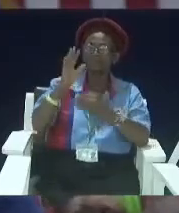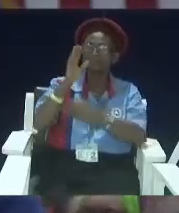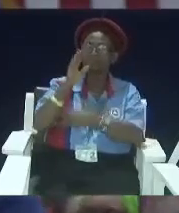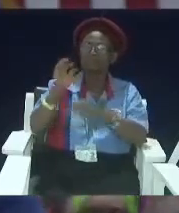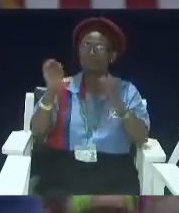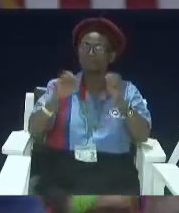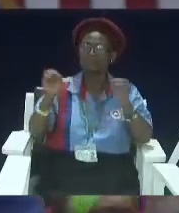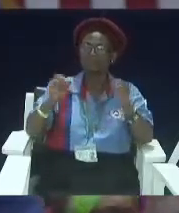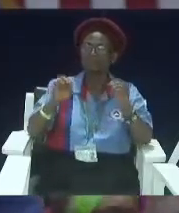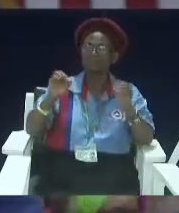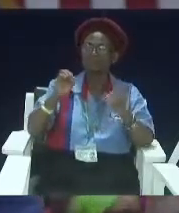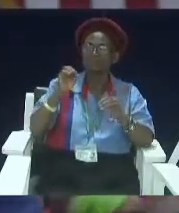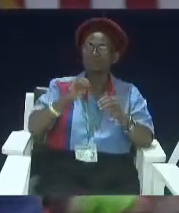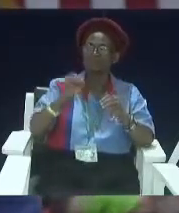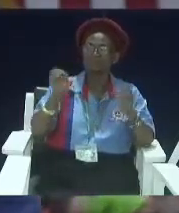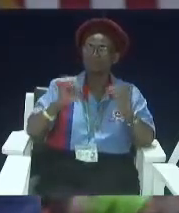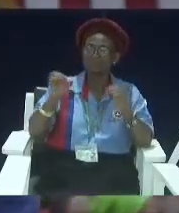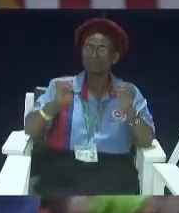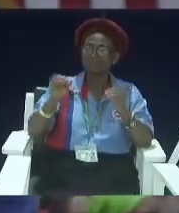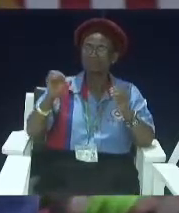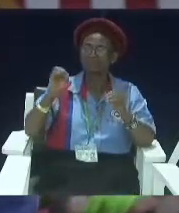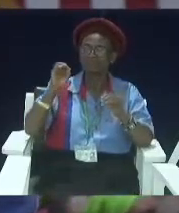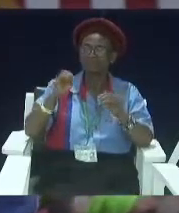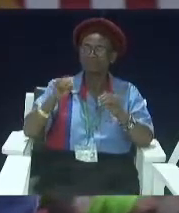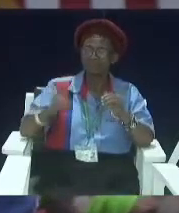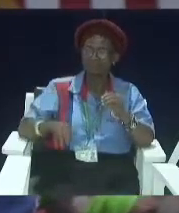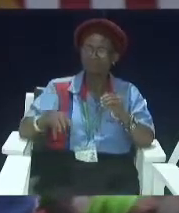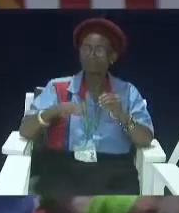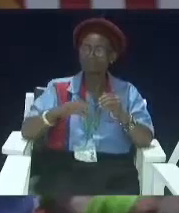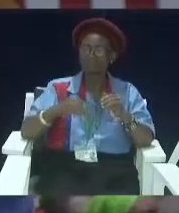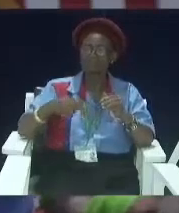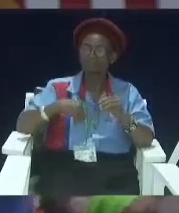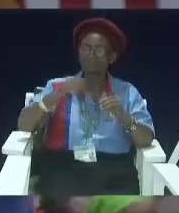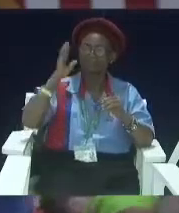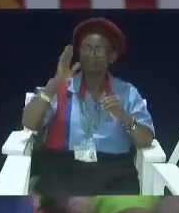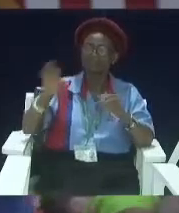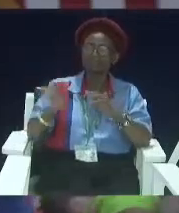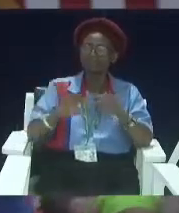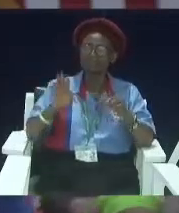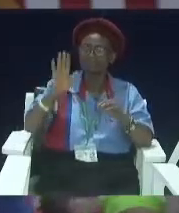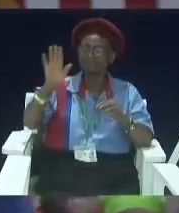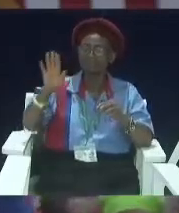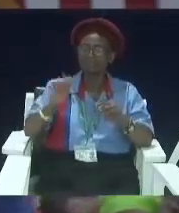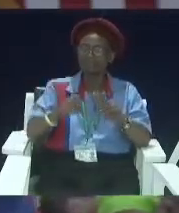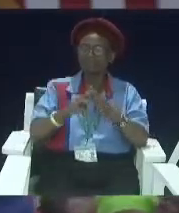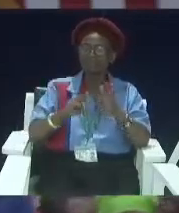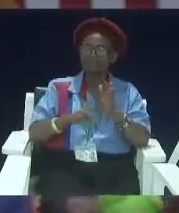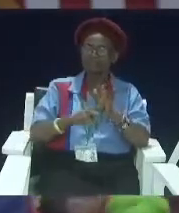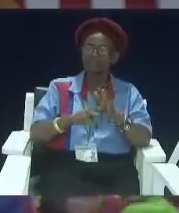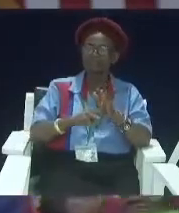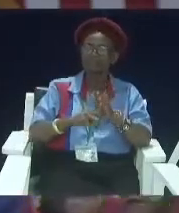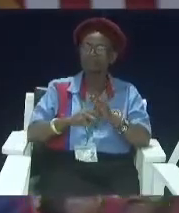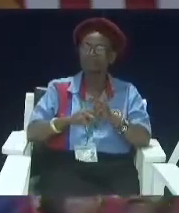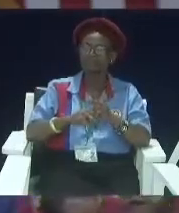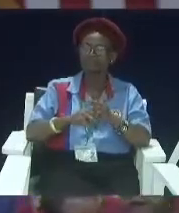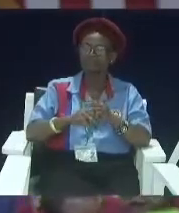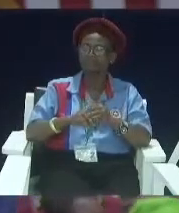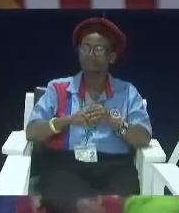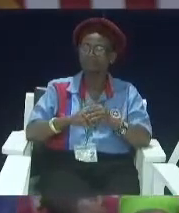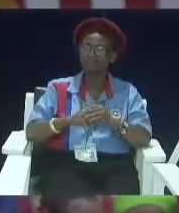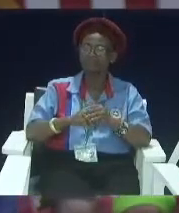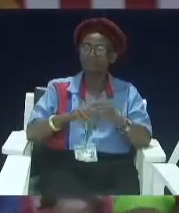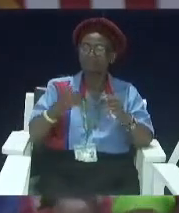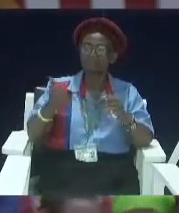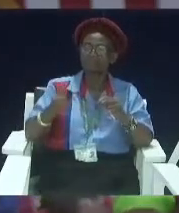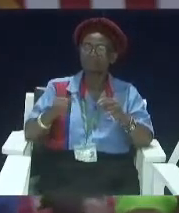devil, and I will do your will. Go ahead, talk to the Almighty God, and please, the rest of us, can